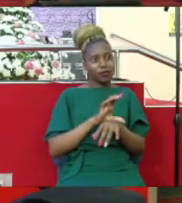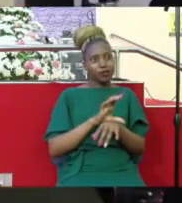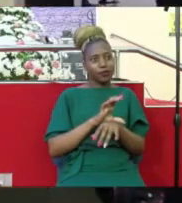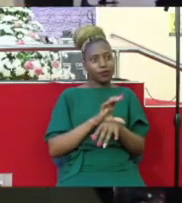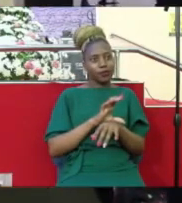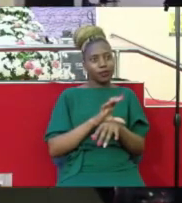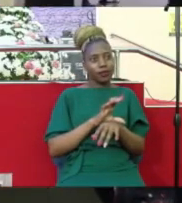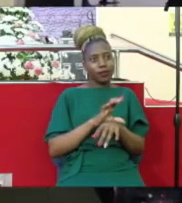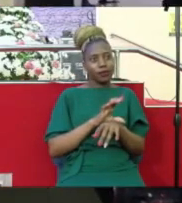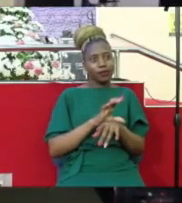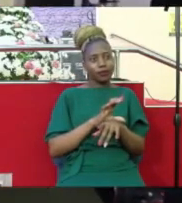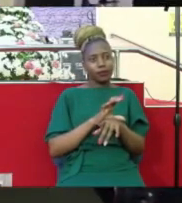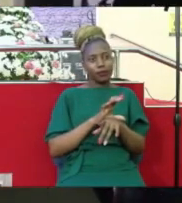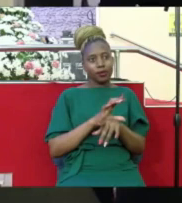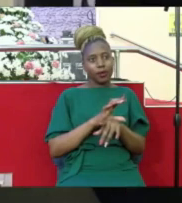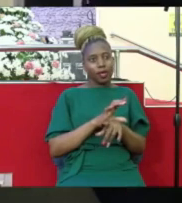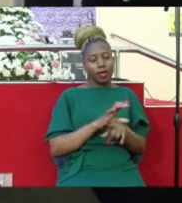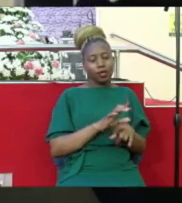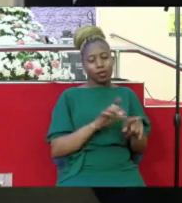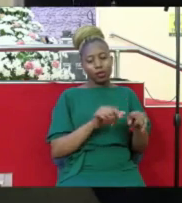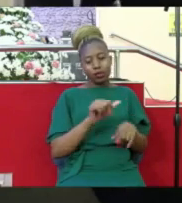under the covering of Deliverance Church.